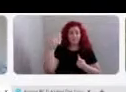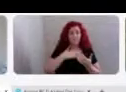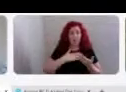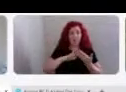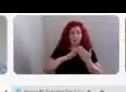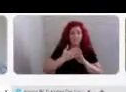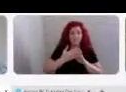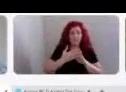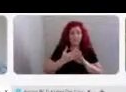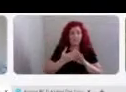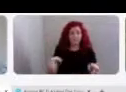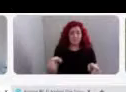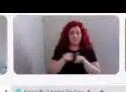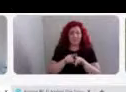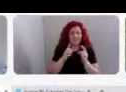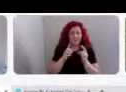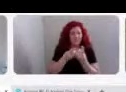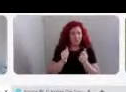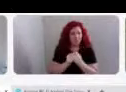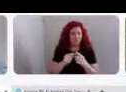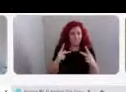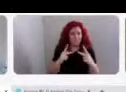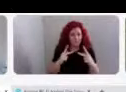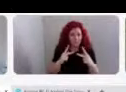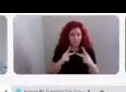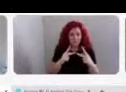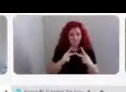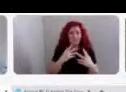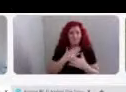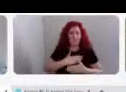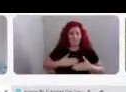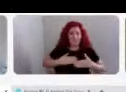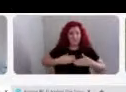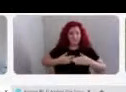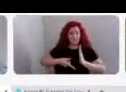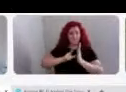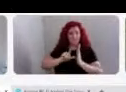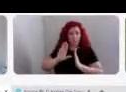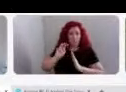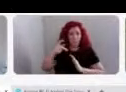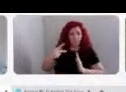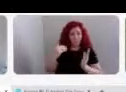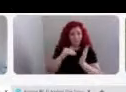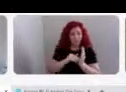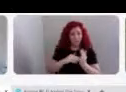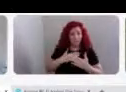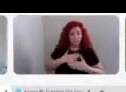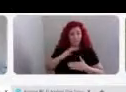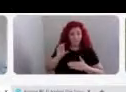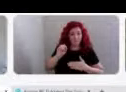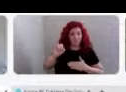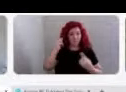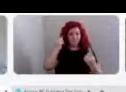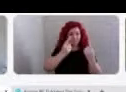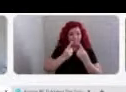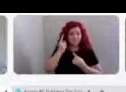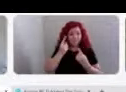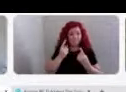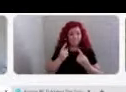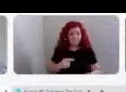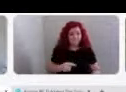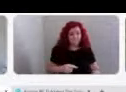districts with prescott please look at your maps again and please take my community of interest into consideration